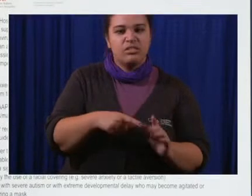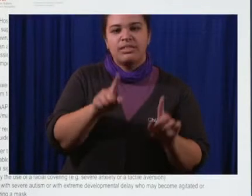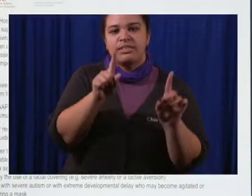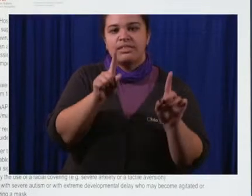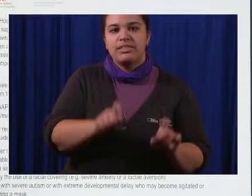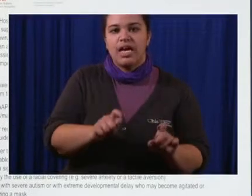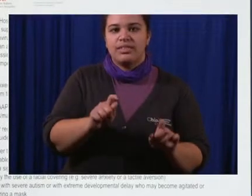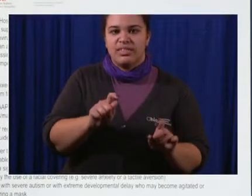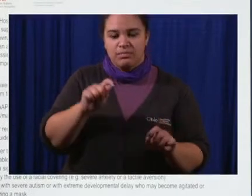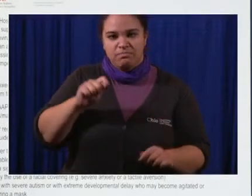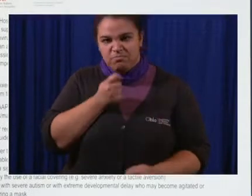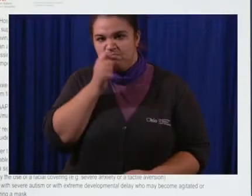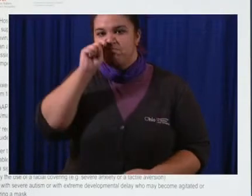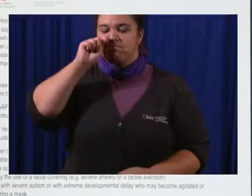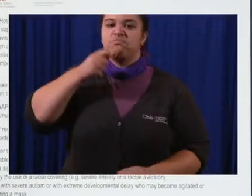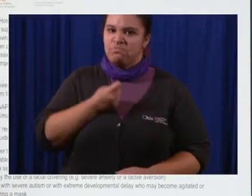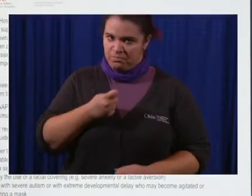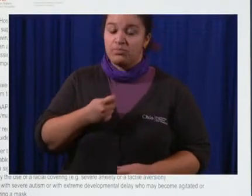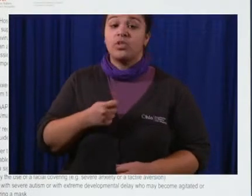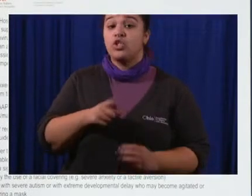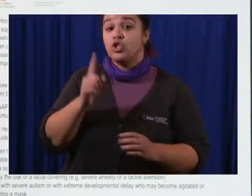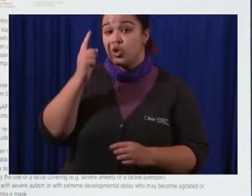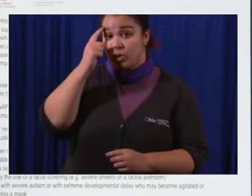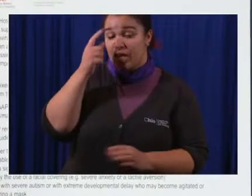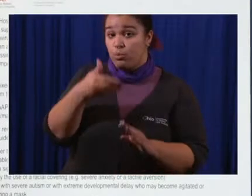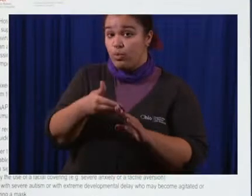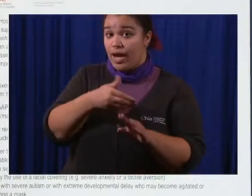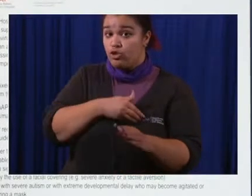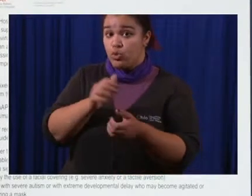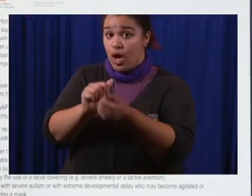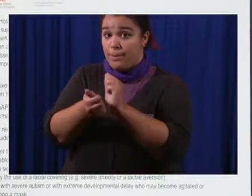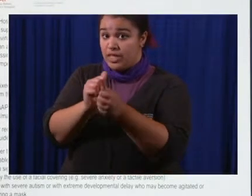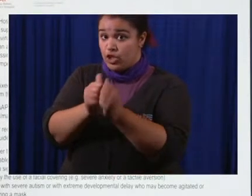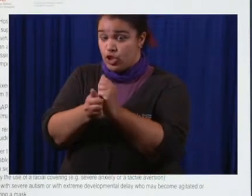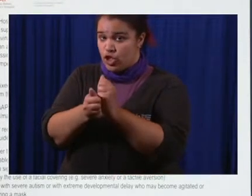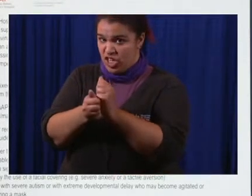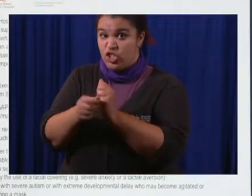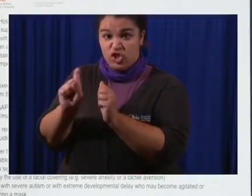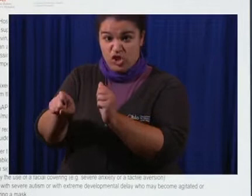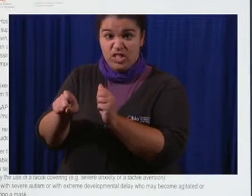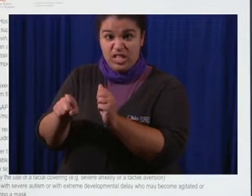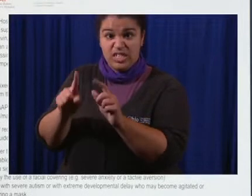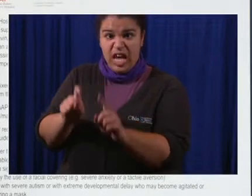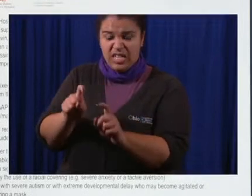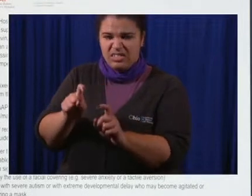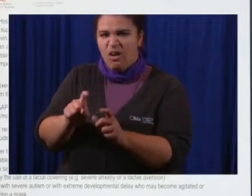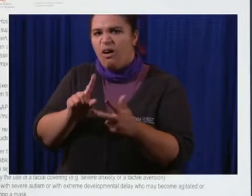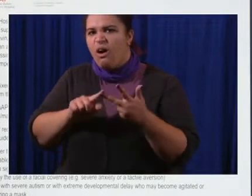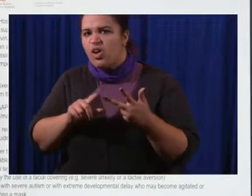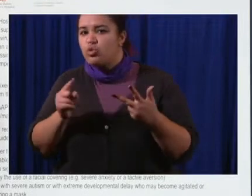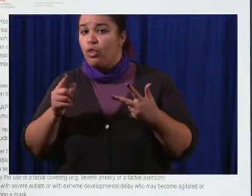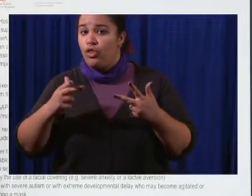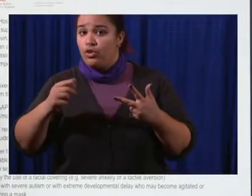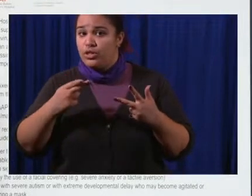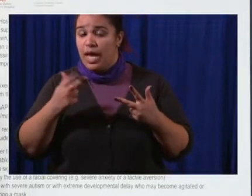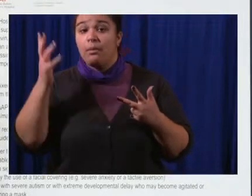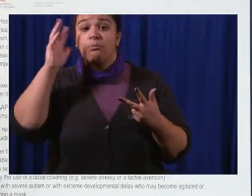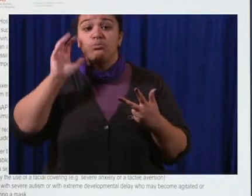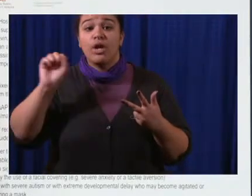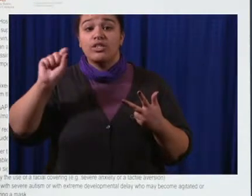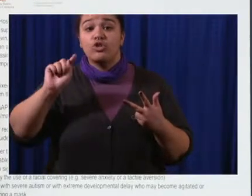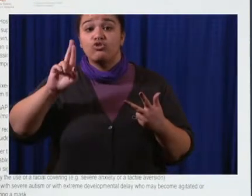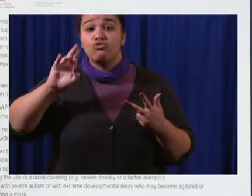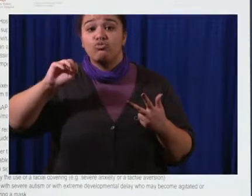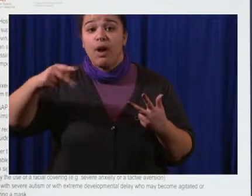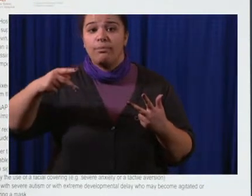mandated prior to competition? And also, President Trump will be in Cleveland on Thursday for a fundraiser. Are you concerned at all about that gathering?